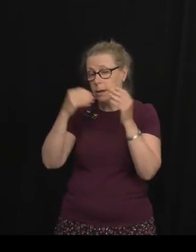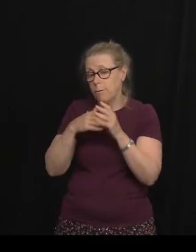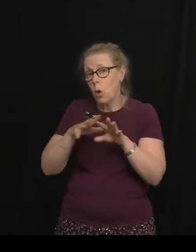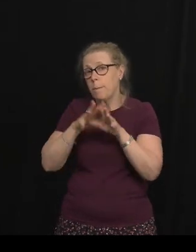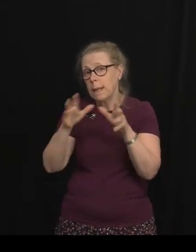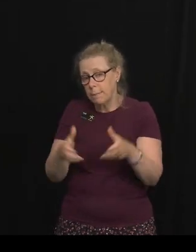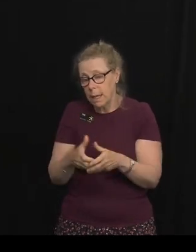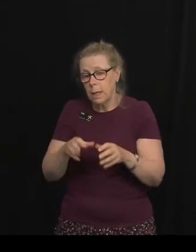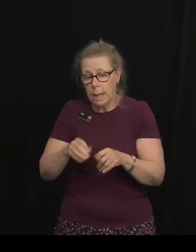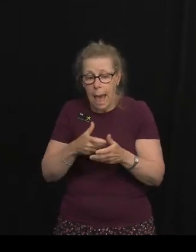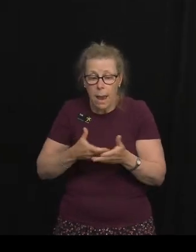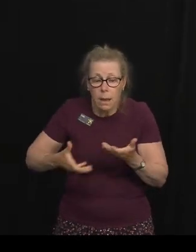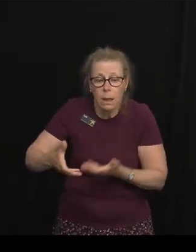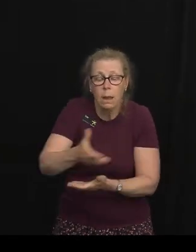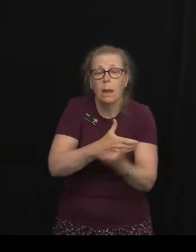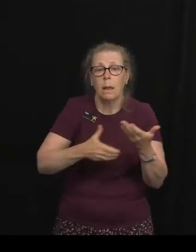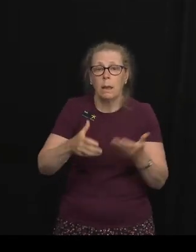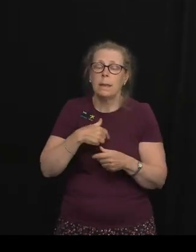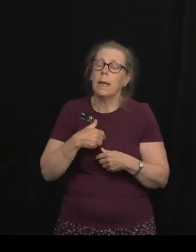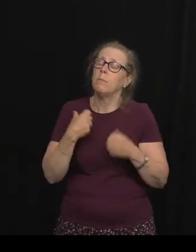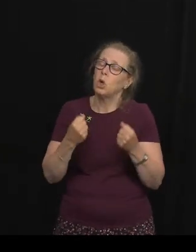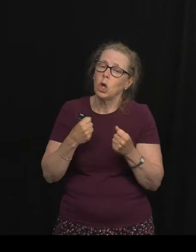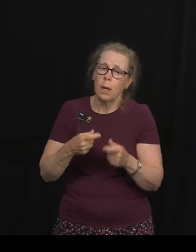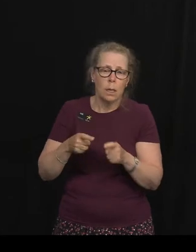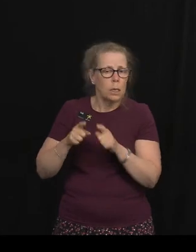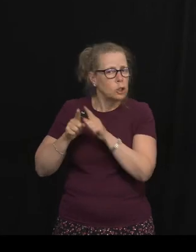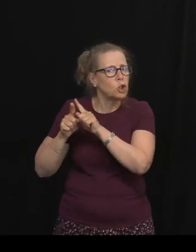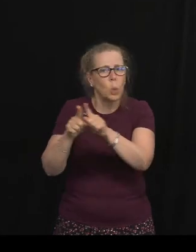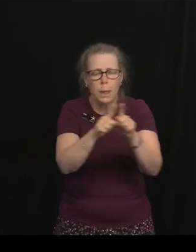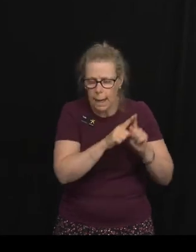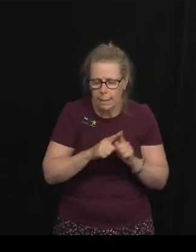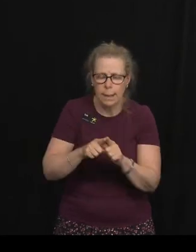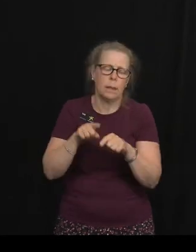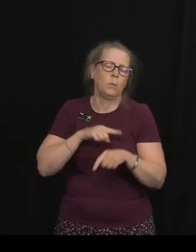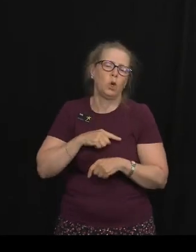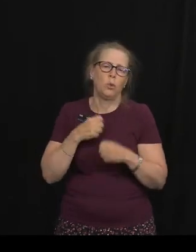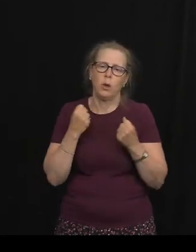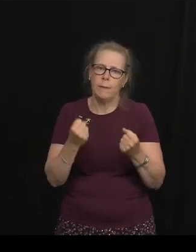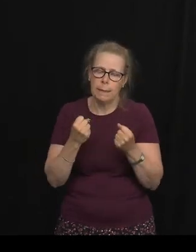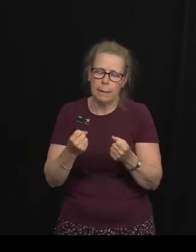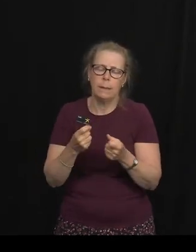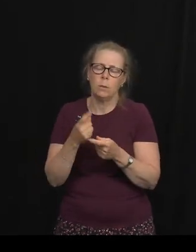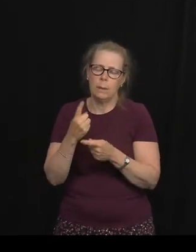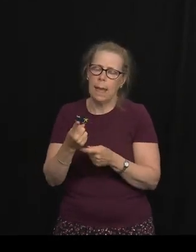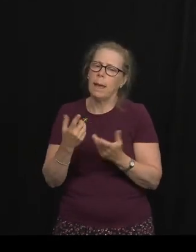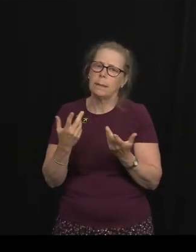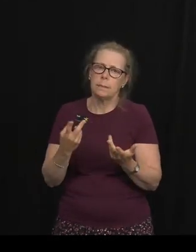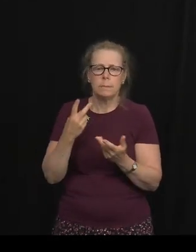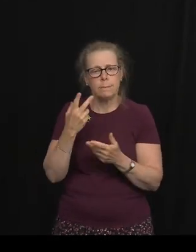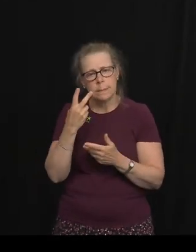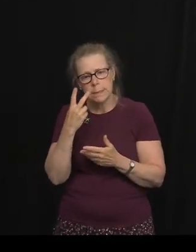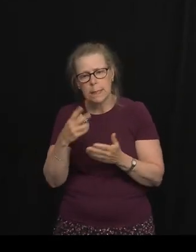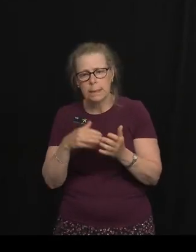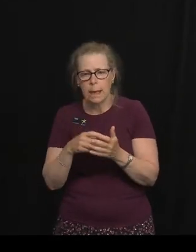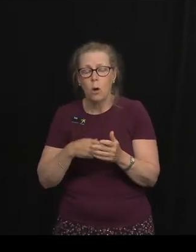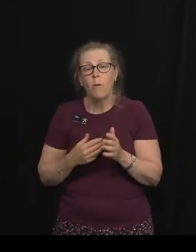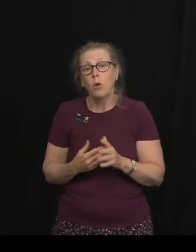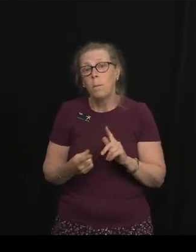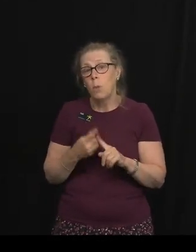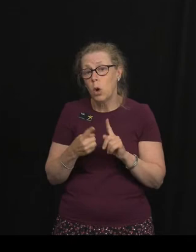joint collaboration is very important. Solidarity is very important. Yeah. This is how and at the beginning of the